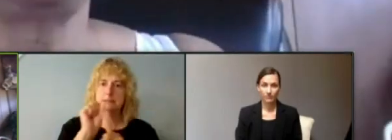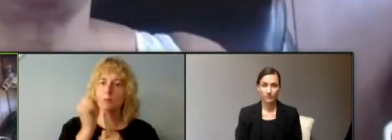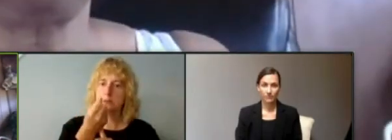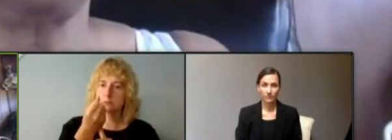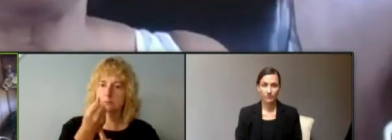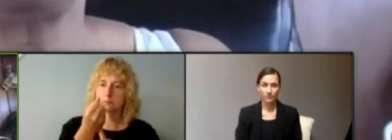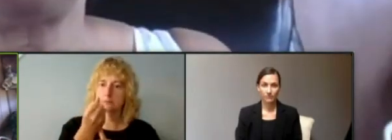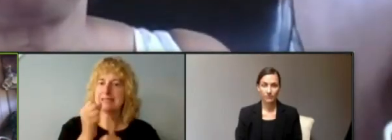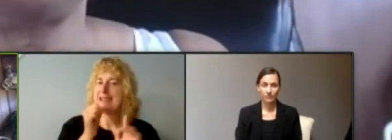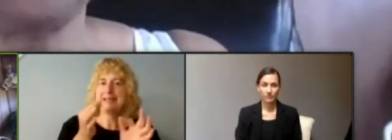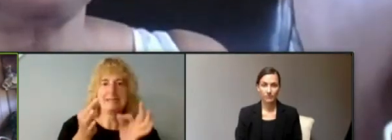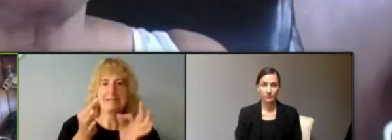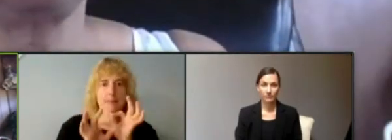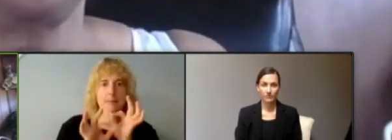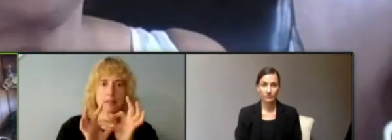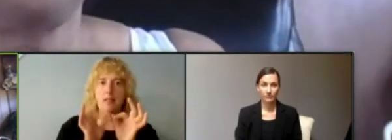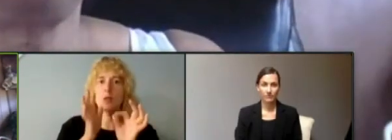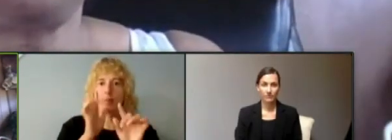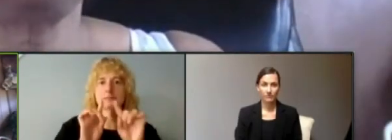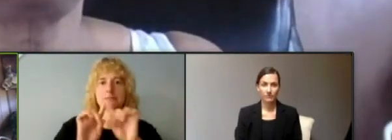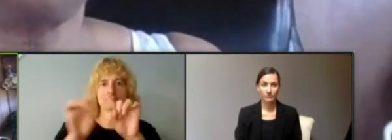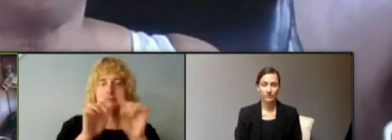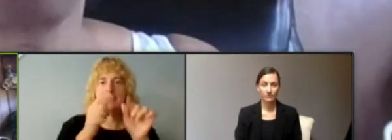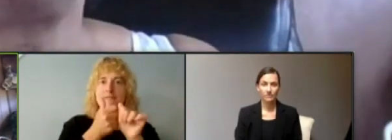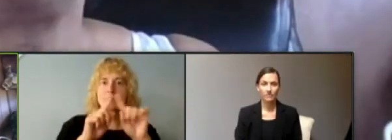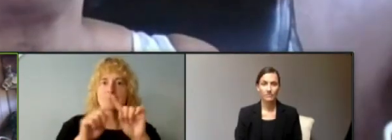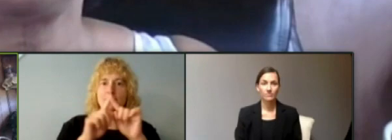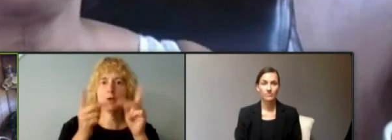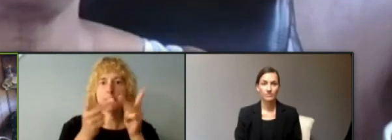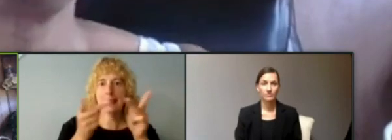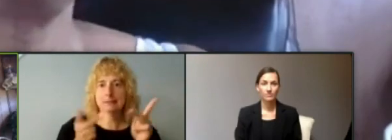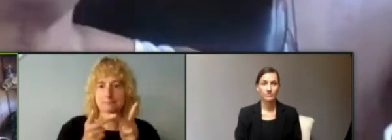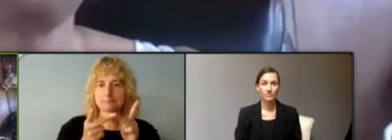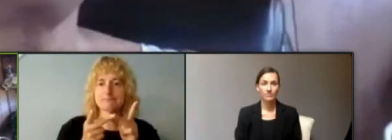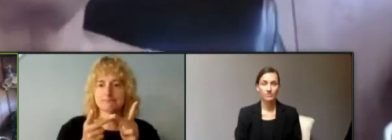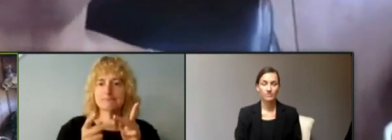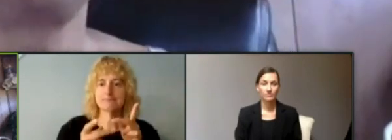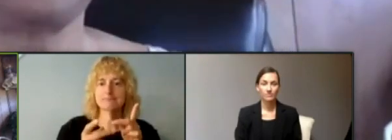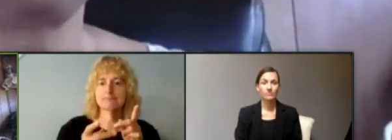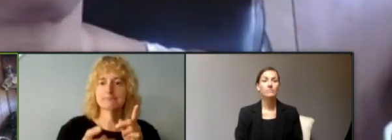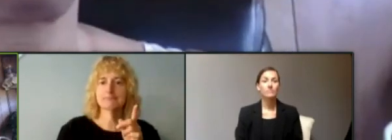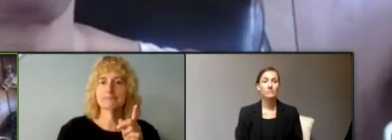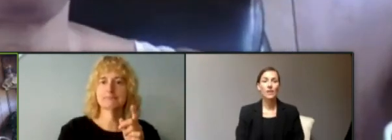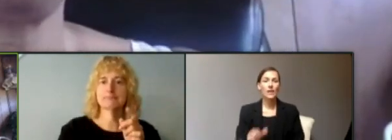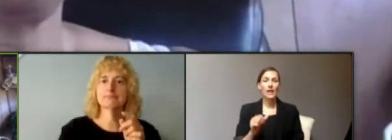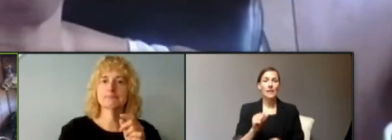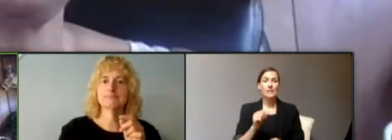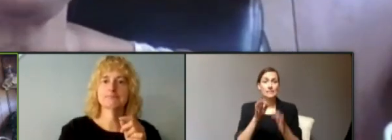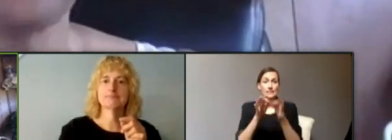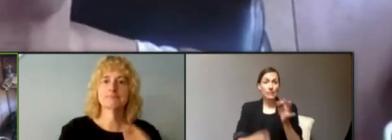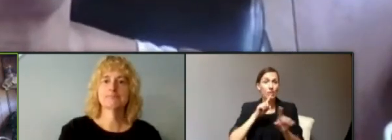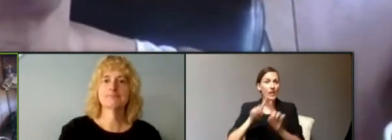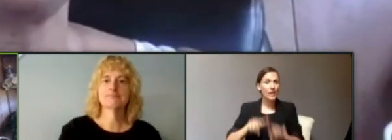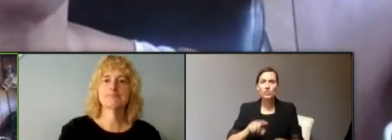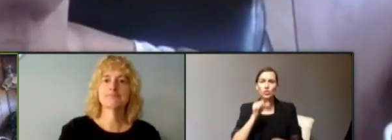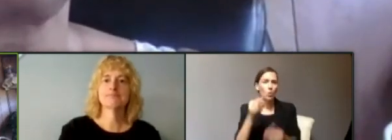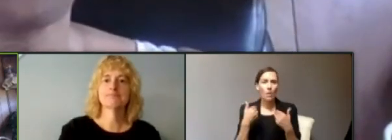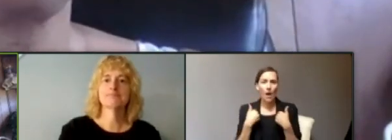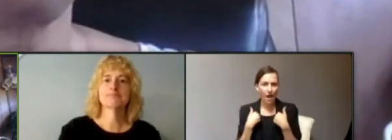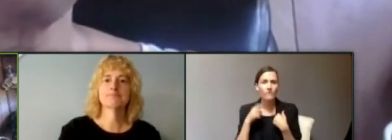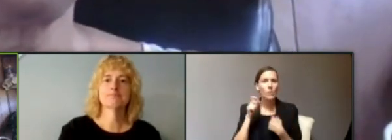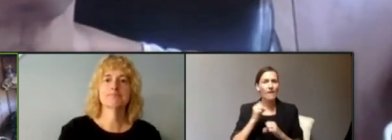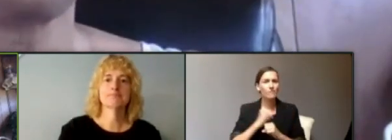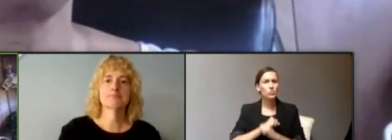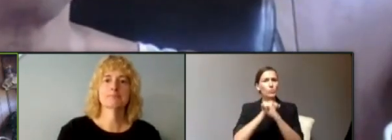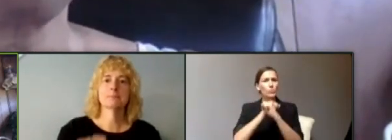simple. It will be different in different places. And thus, there's no simple answer. We really have to protect